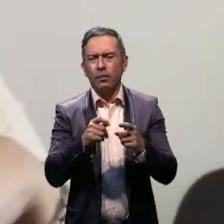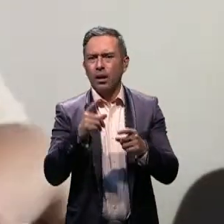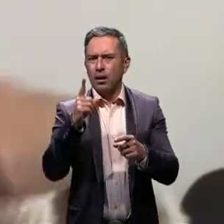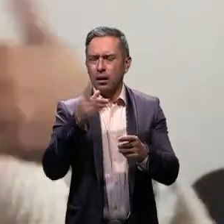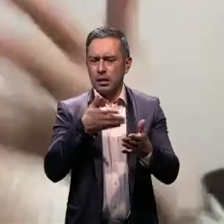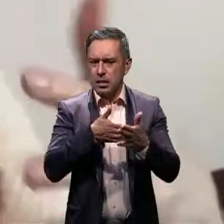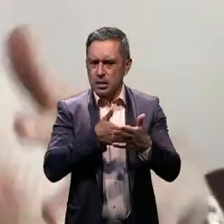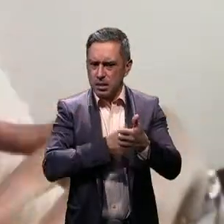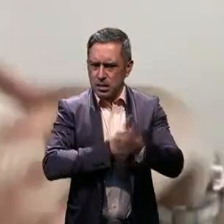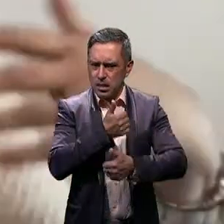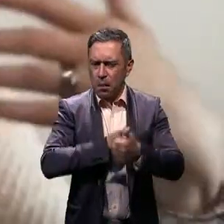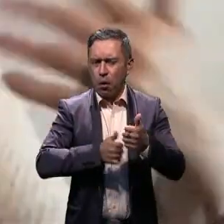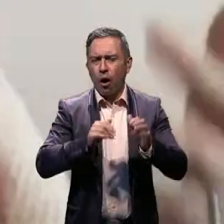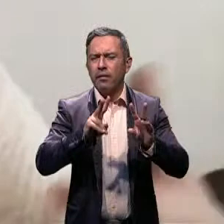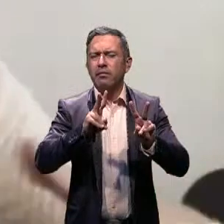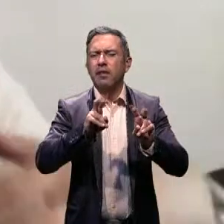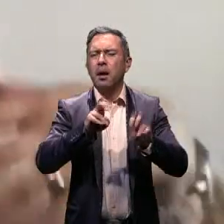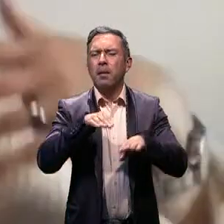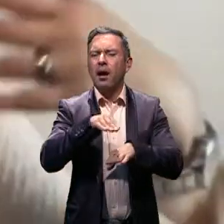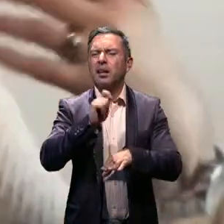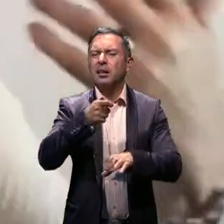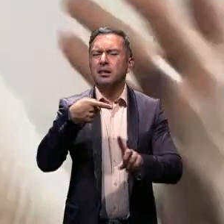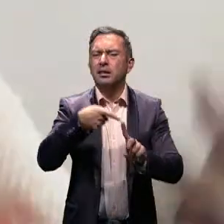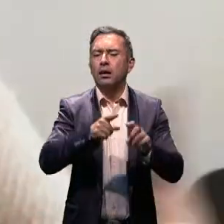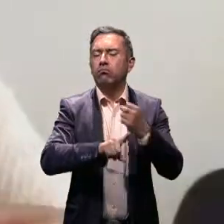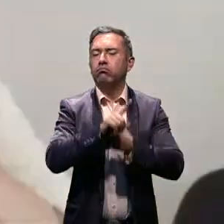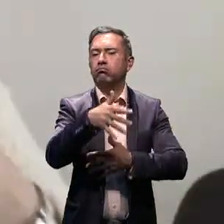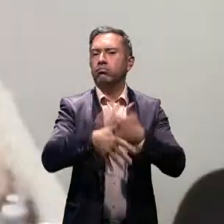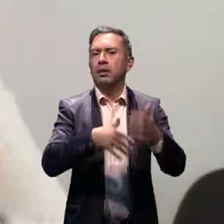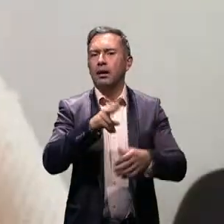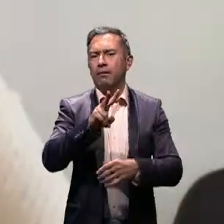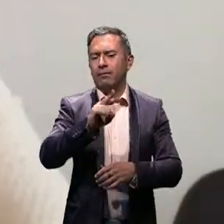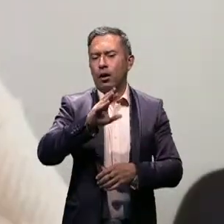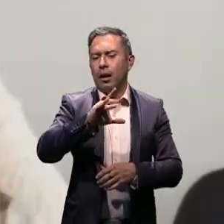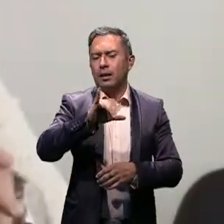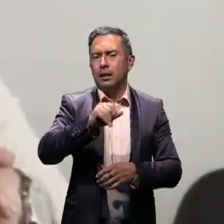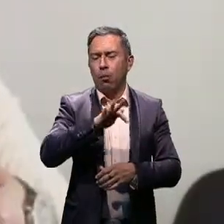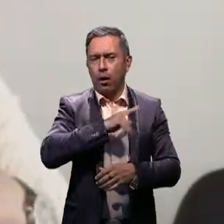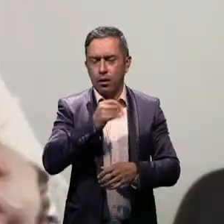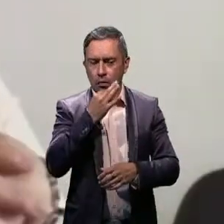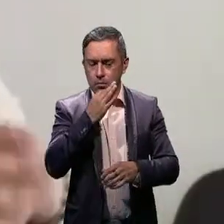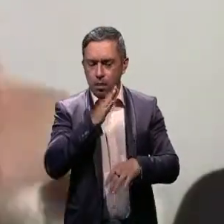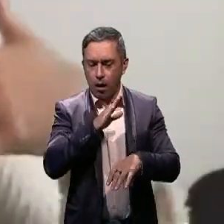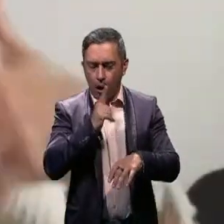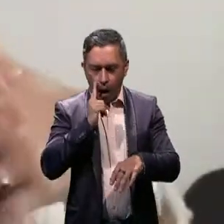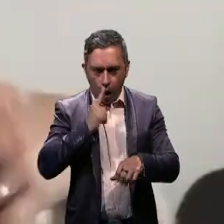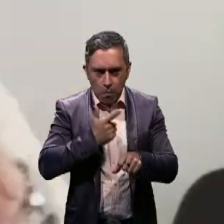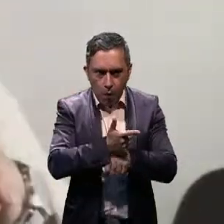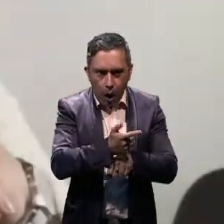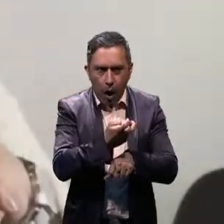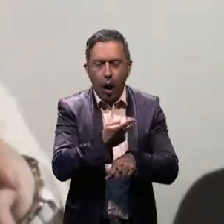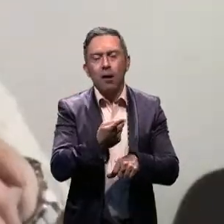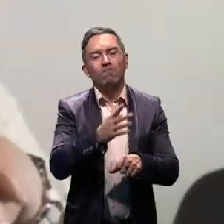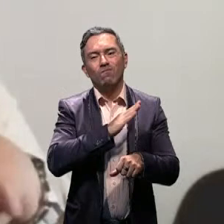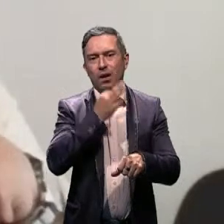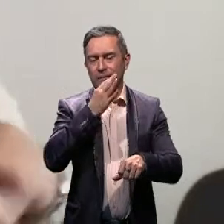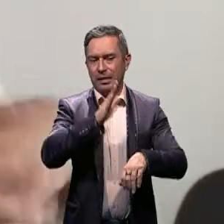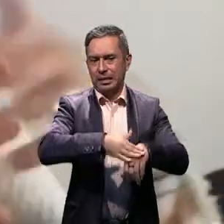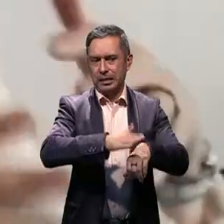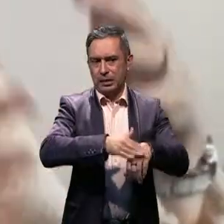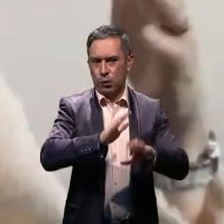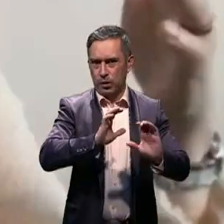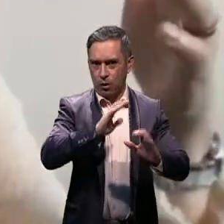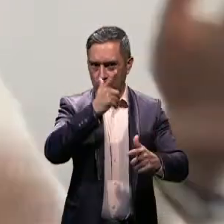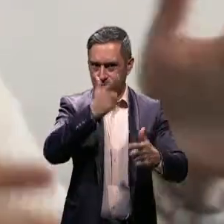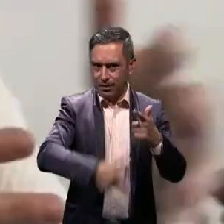and some other fields of the law, precisely this that has to do with violence, to be able to prove it, to be aware of